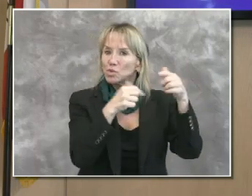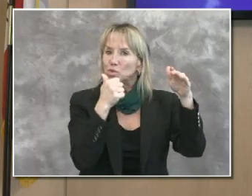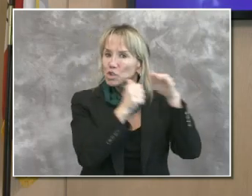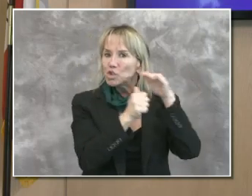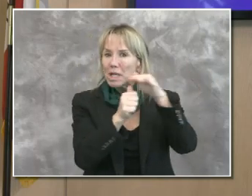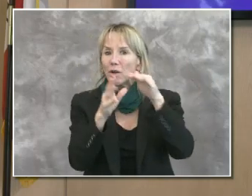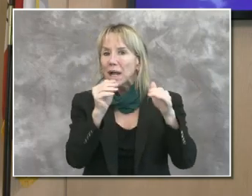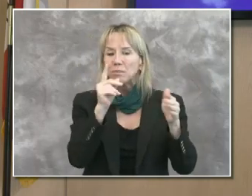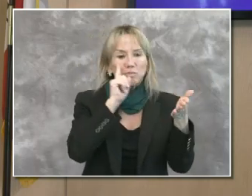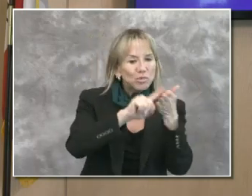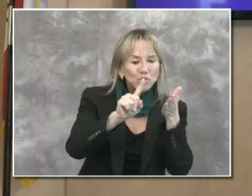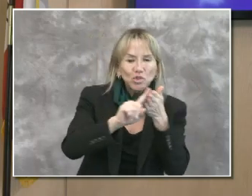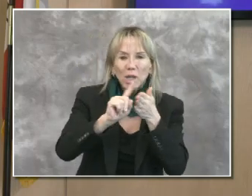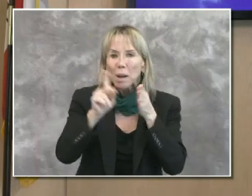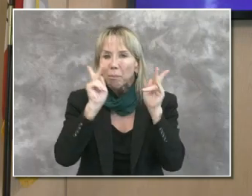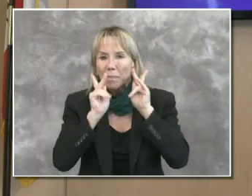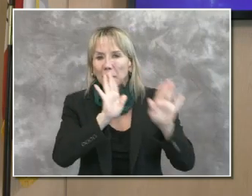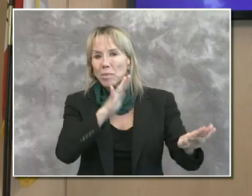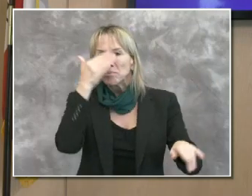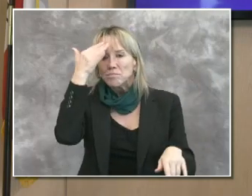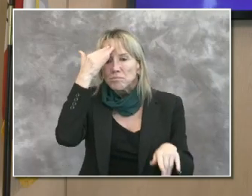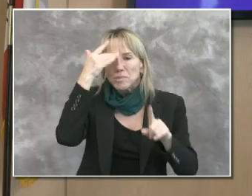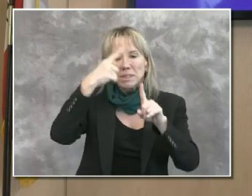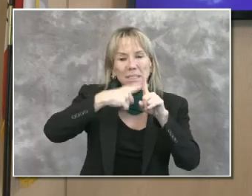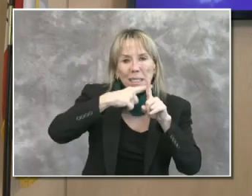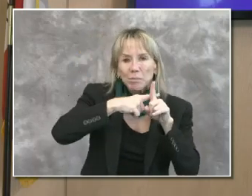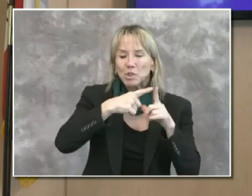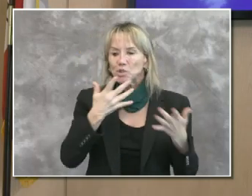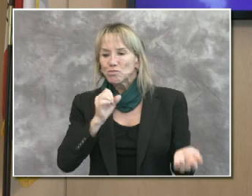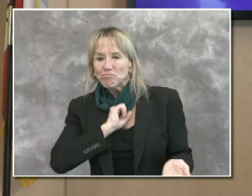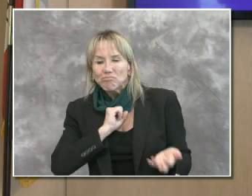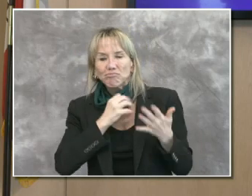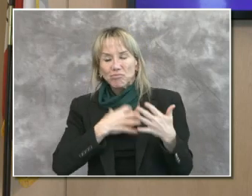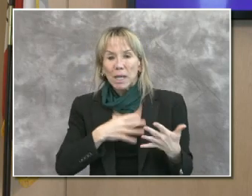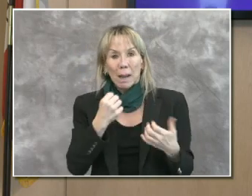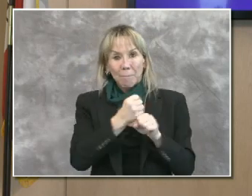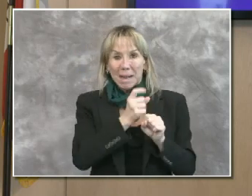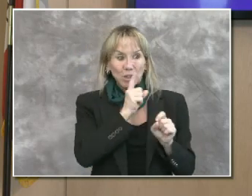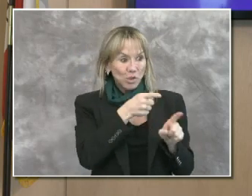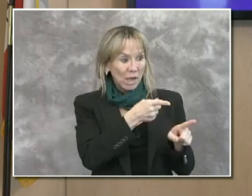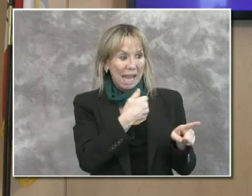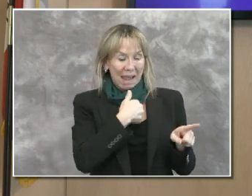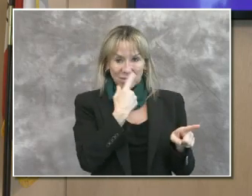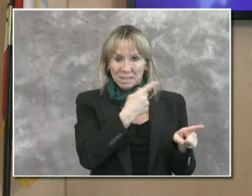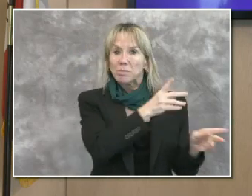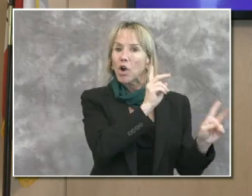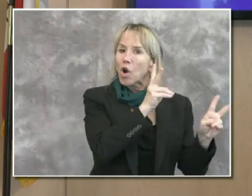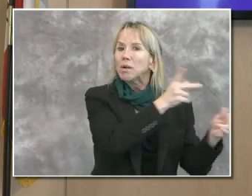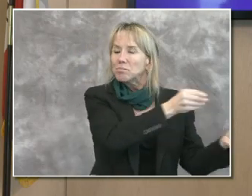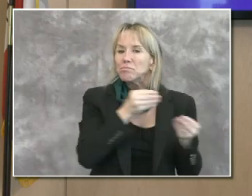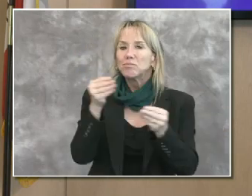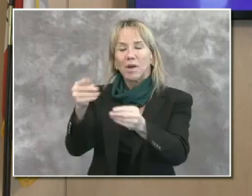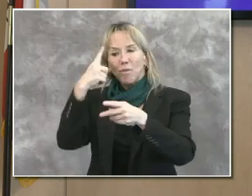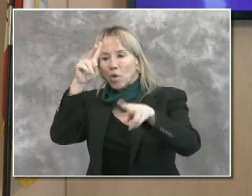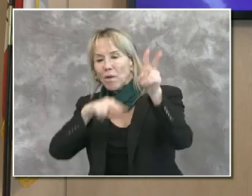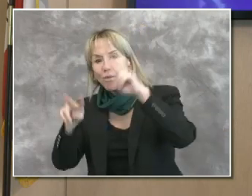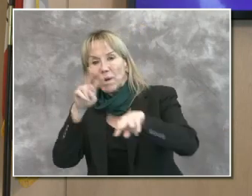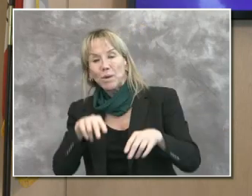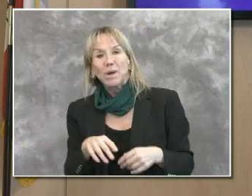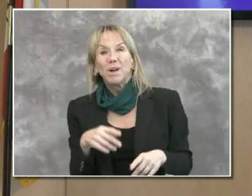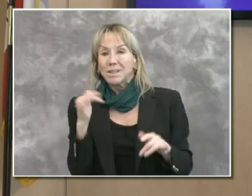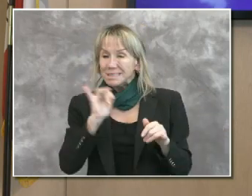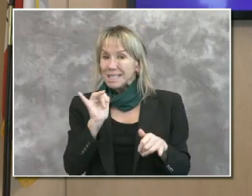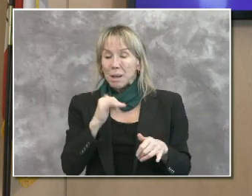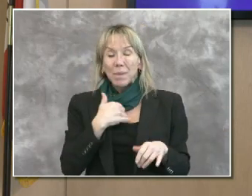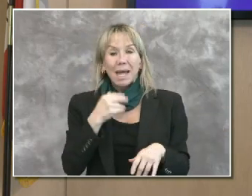and immediately get individuals who exhibited symptoms or fever out of those settings for further evaluation. We also had public health nurses with our homeless outreach teams